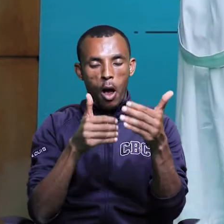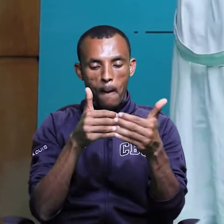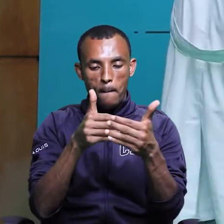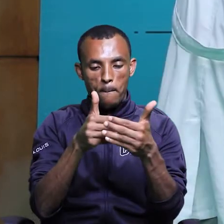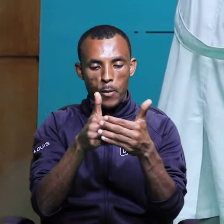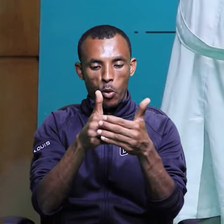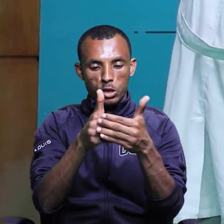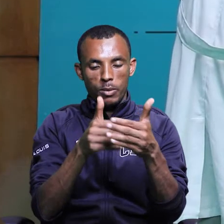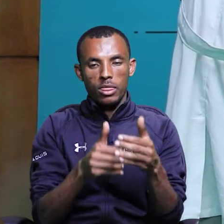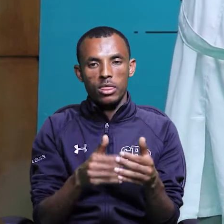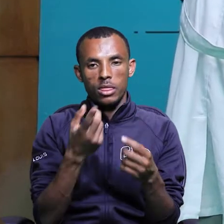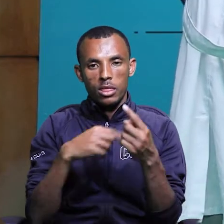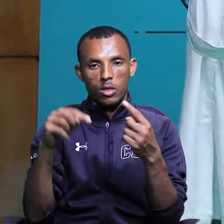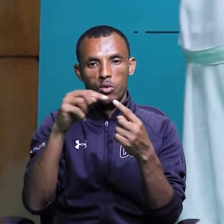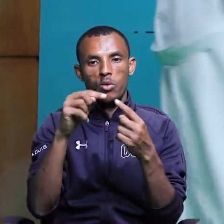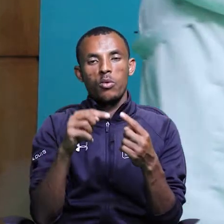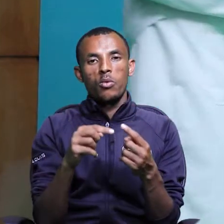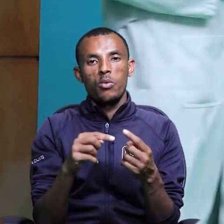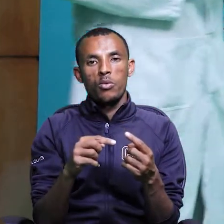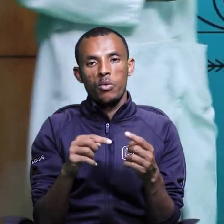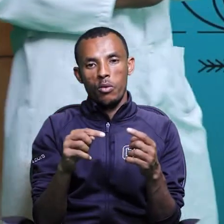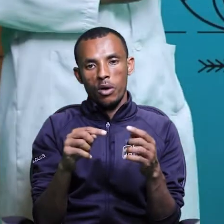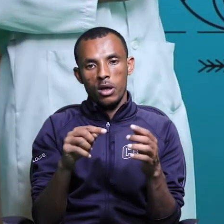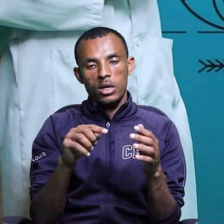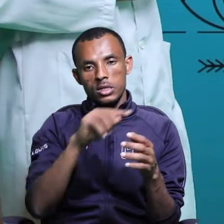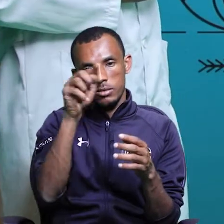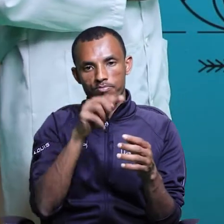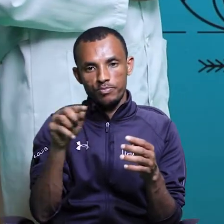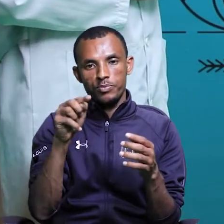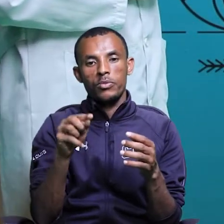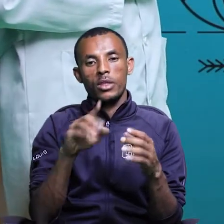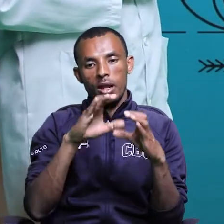approximately to an integer. Class intervals are taken